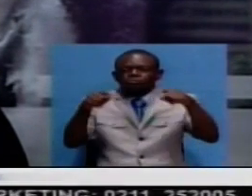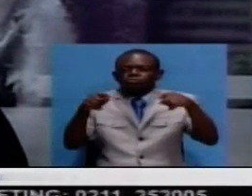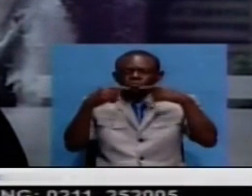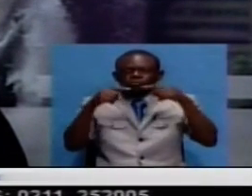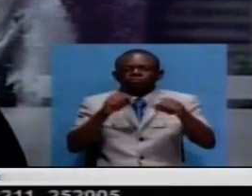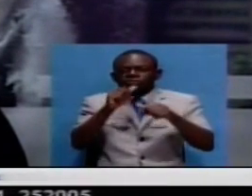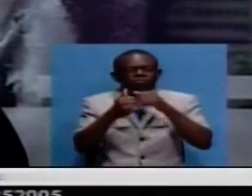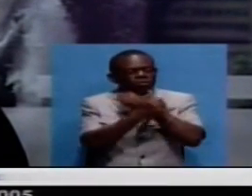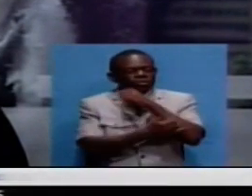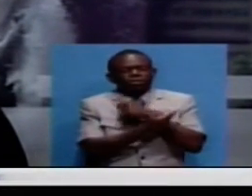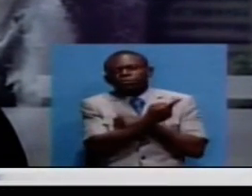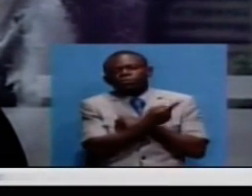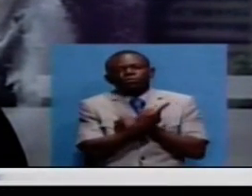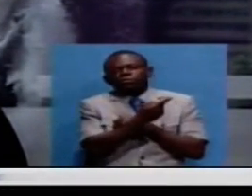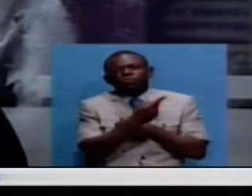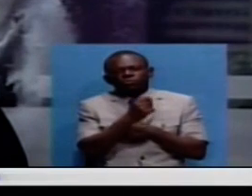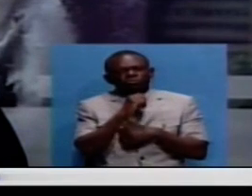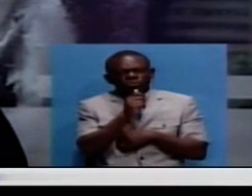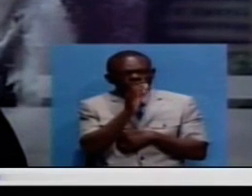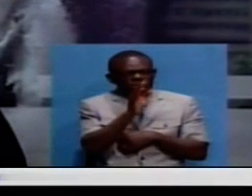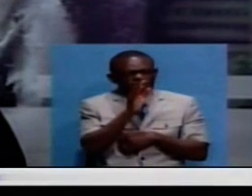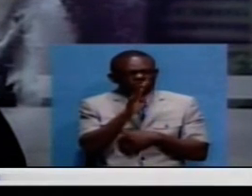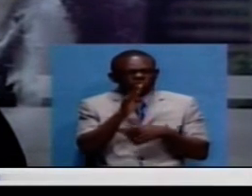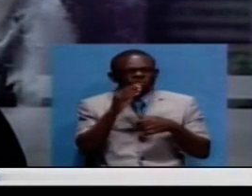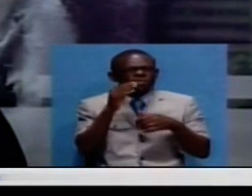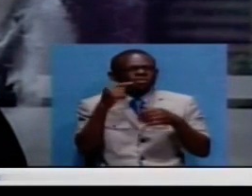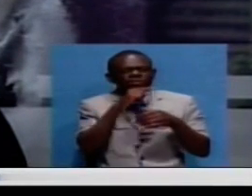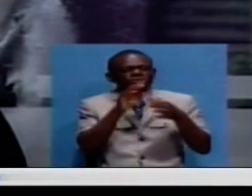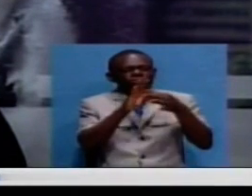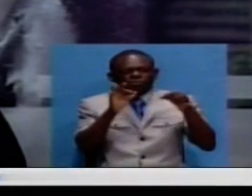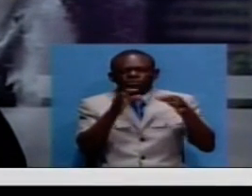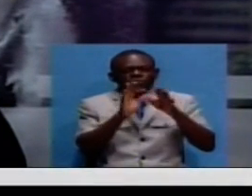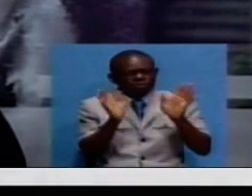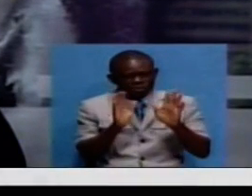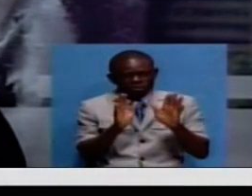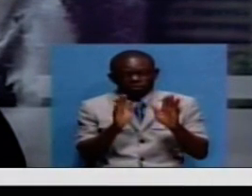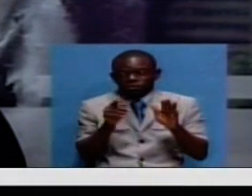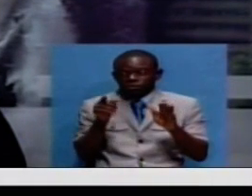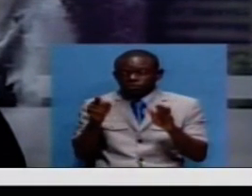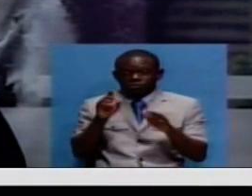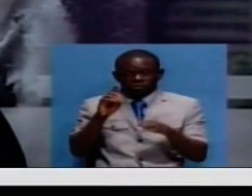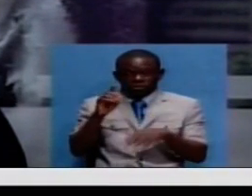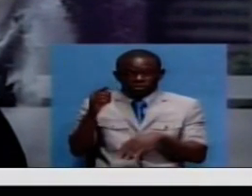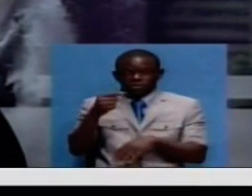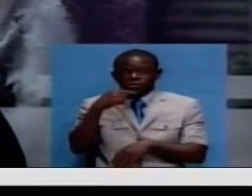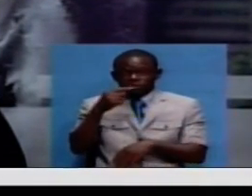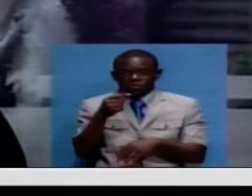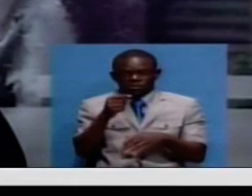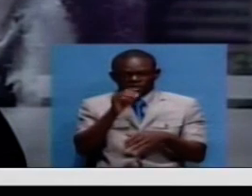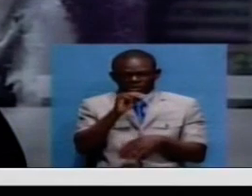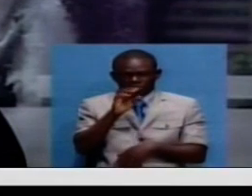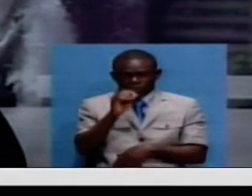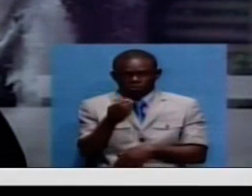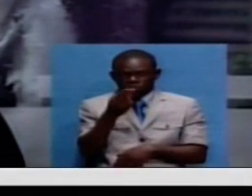media reports. He has observed that signing a memorandum of understanding, which is currently in draft form, will help enhance